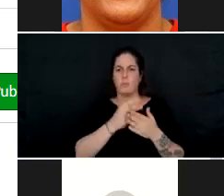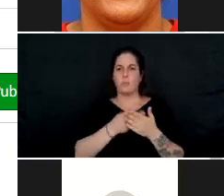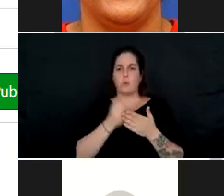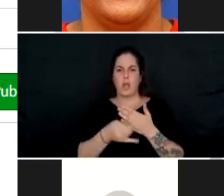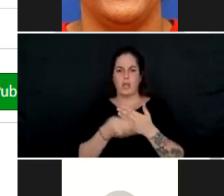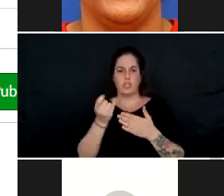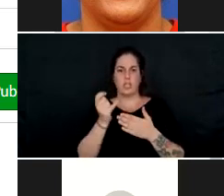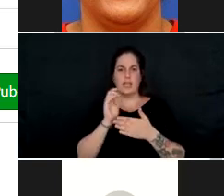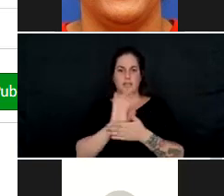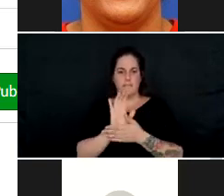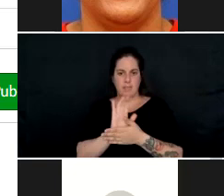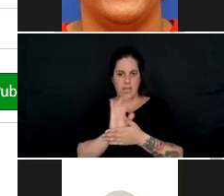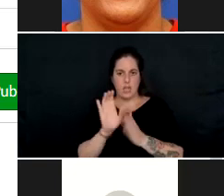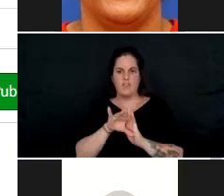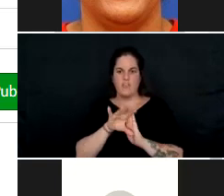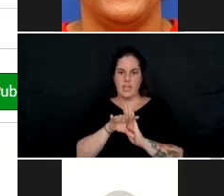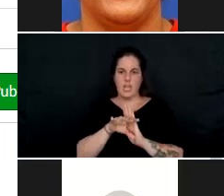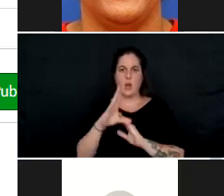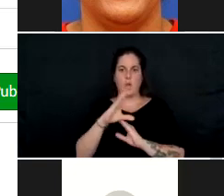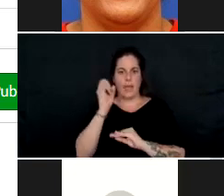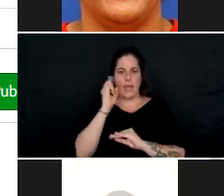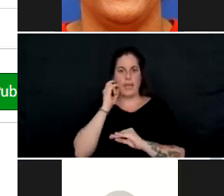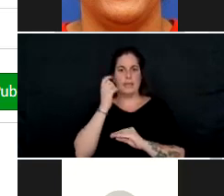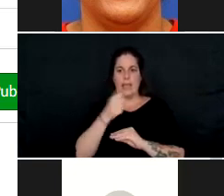then. All right? Any questions?